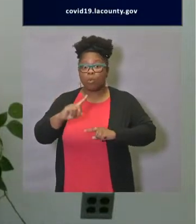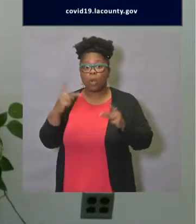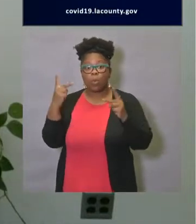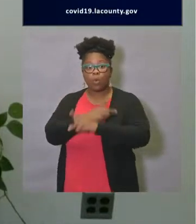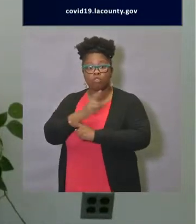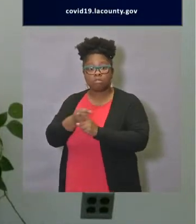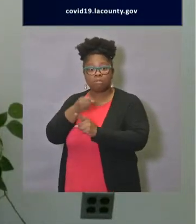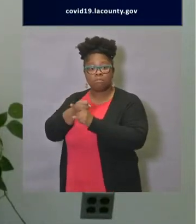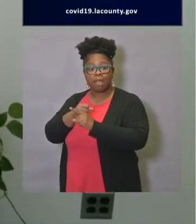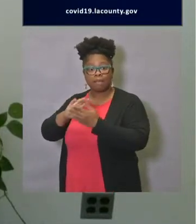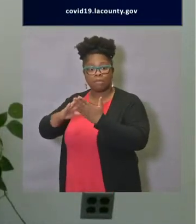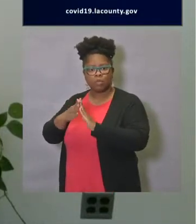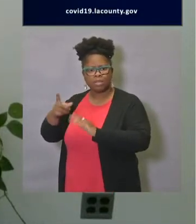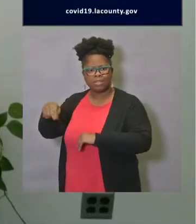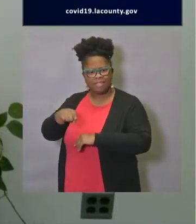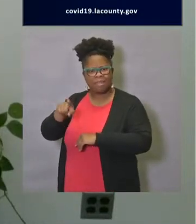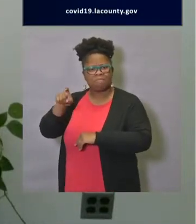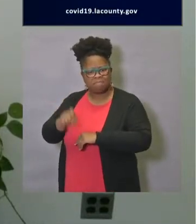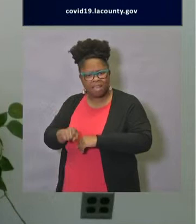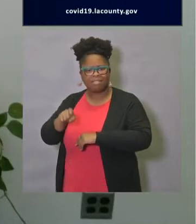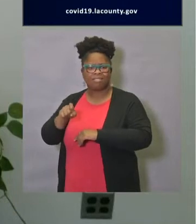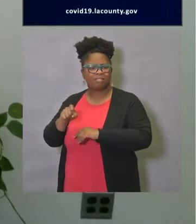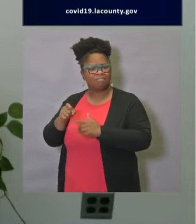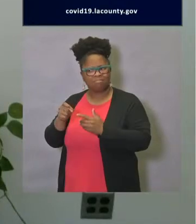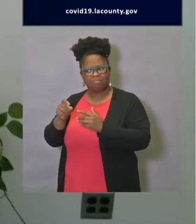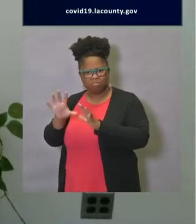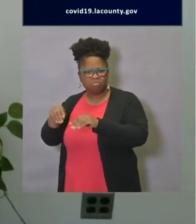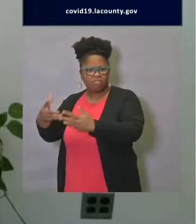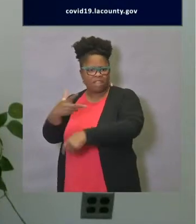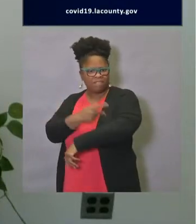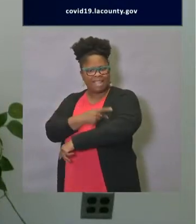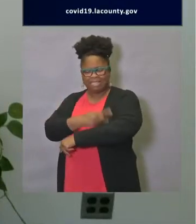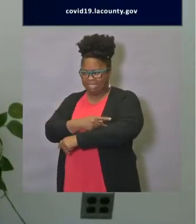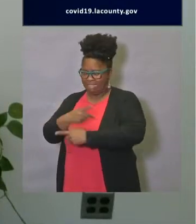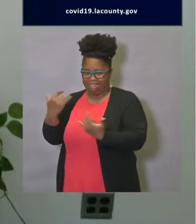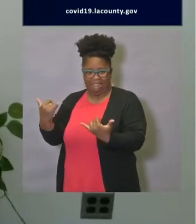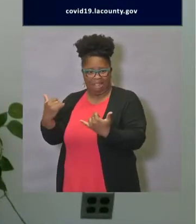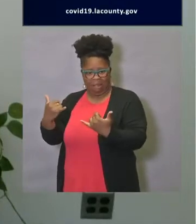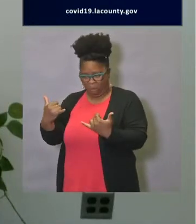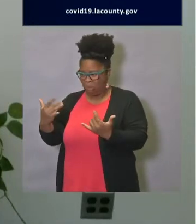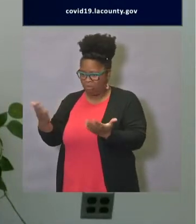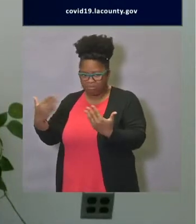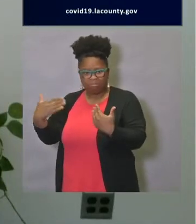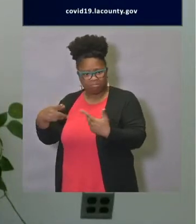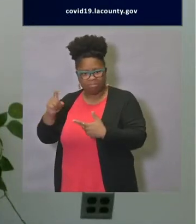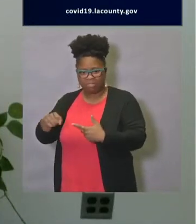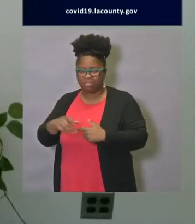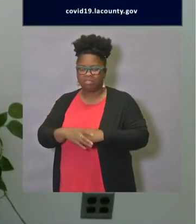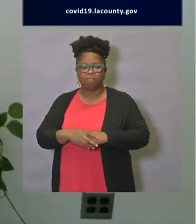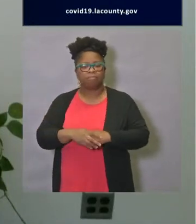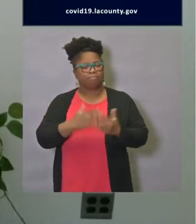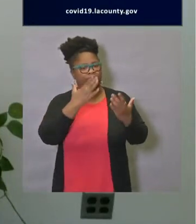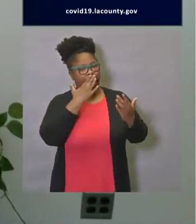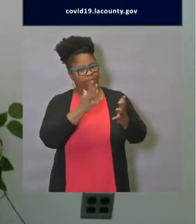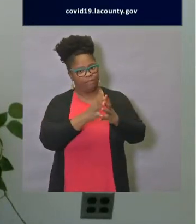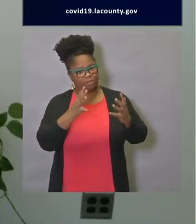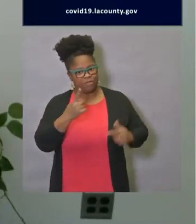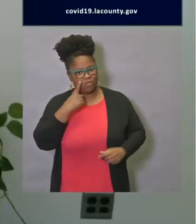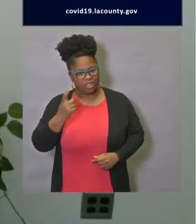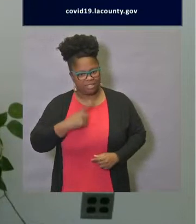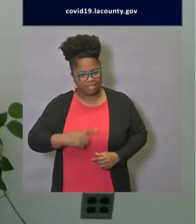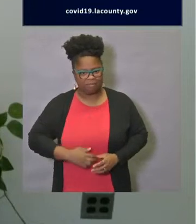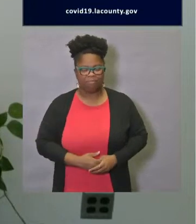communities have to be able to get vaccinated at very high rates and get vaccinated now. So yeah, thank you very much for that.